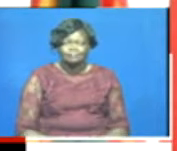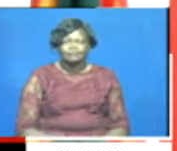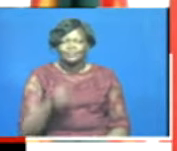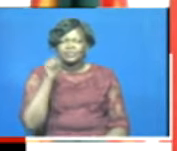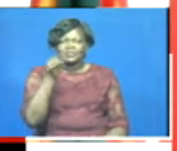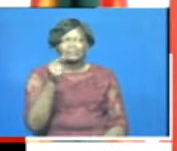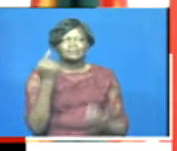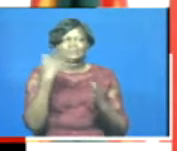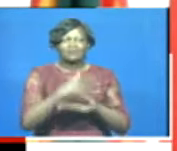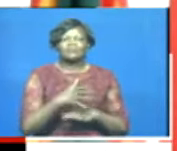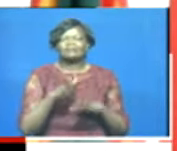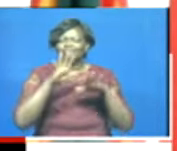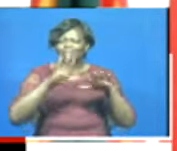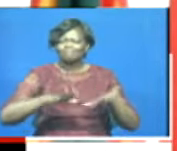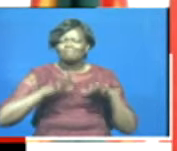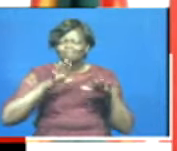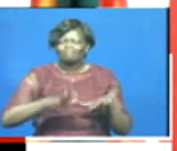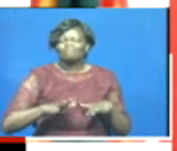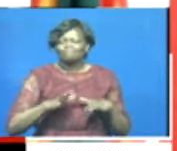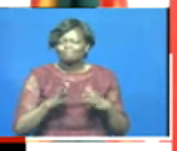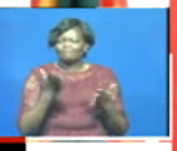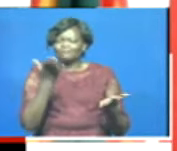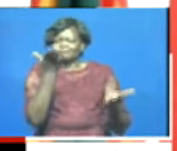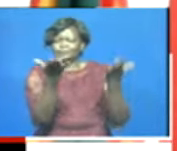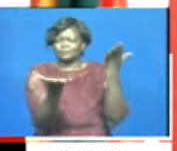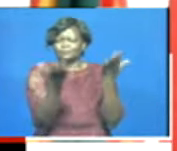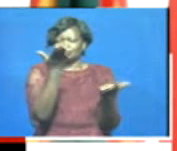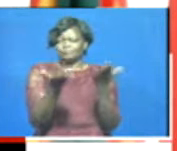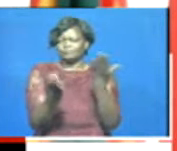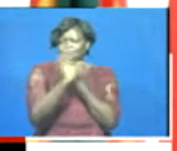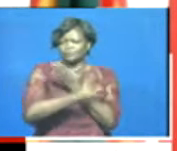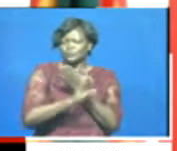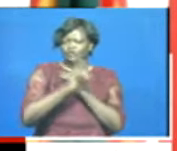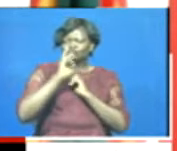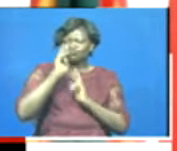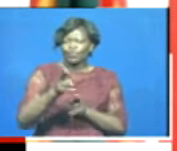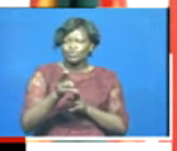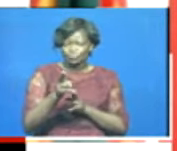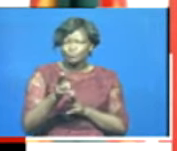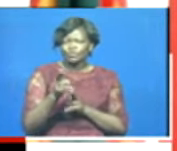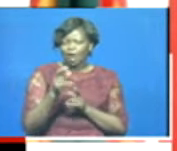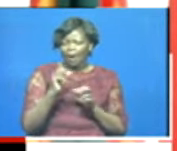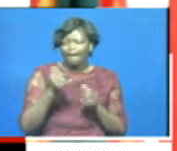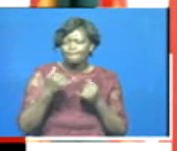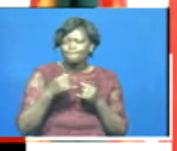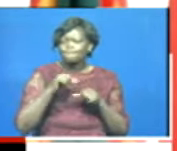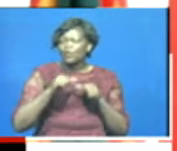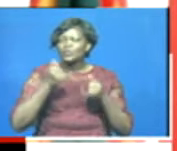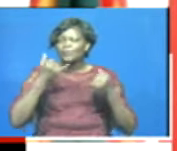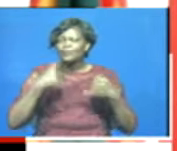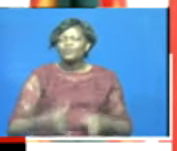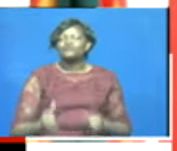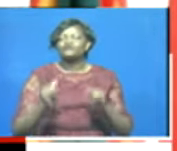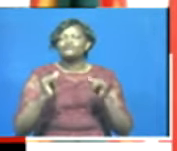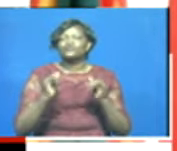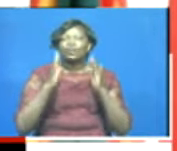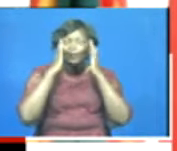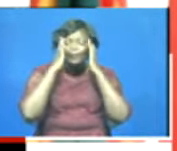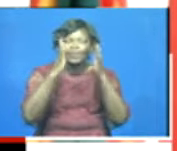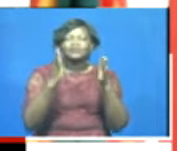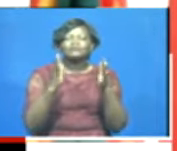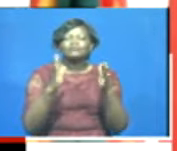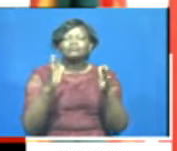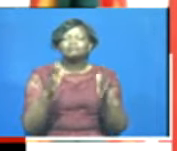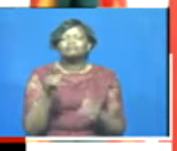after careful evaluation of the country's report on the implementation of the commitment of the